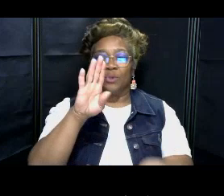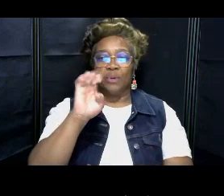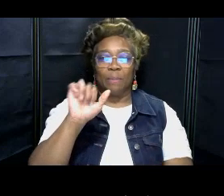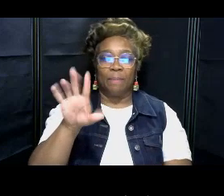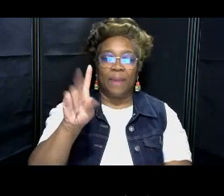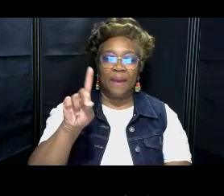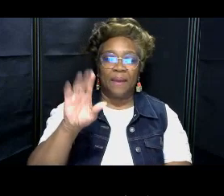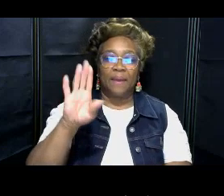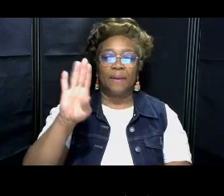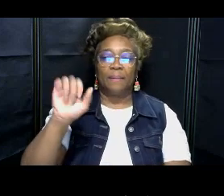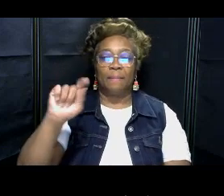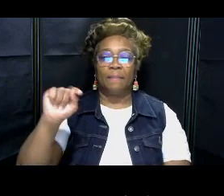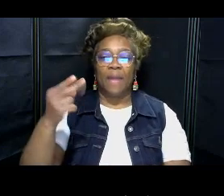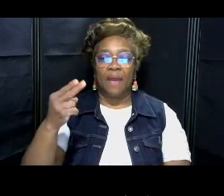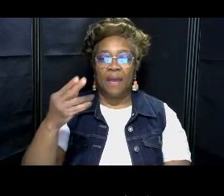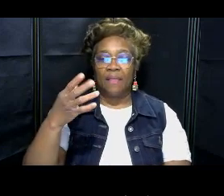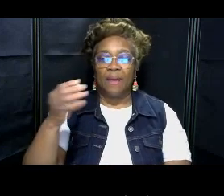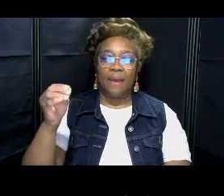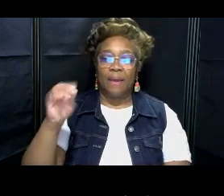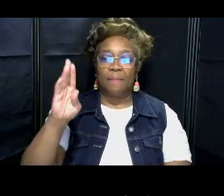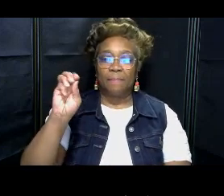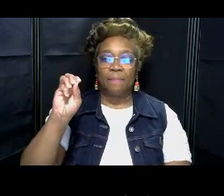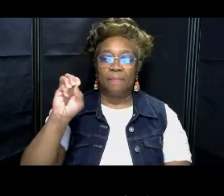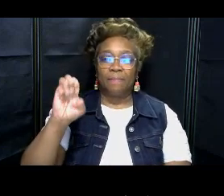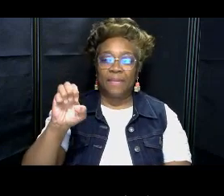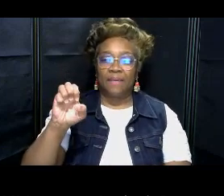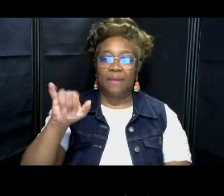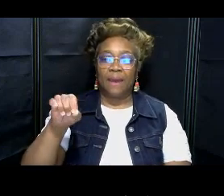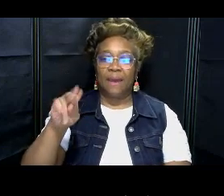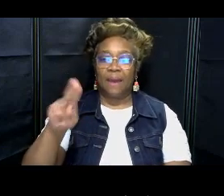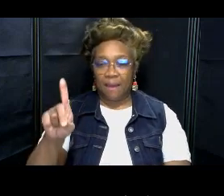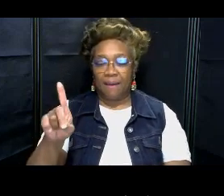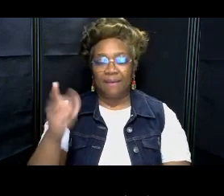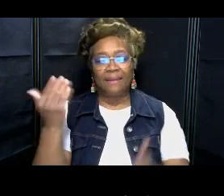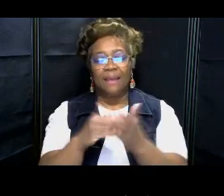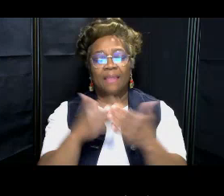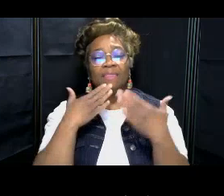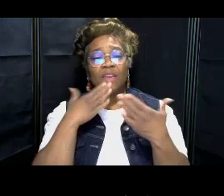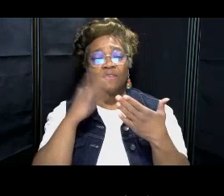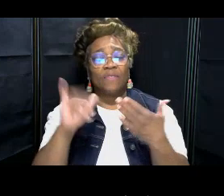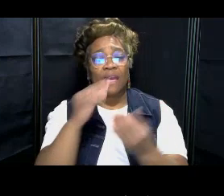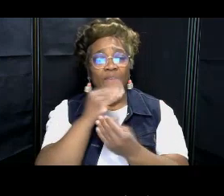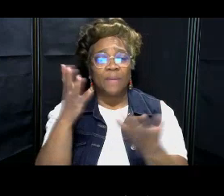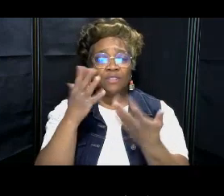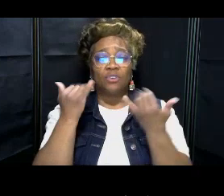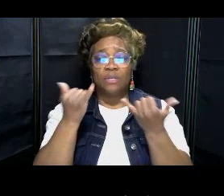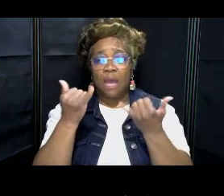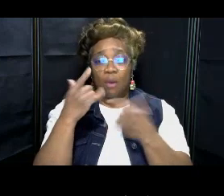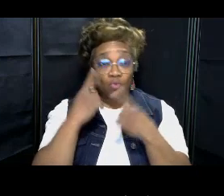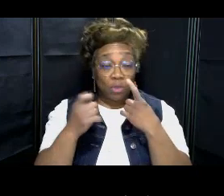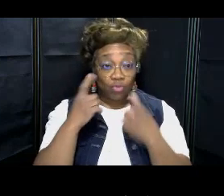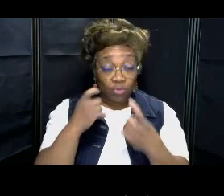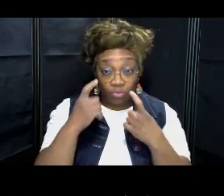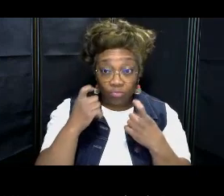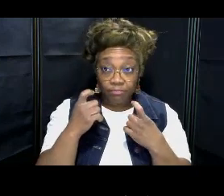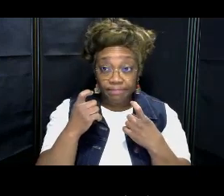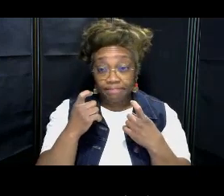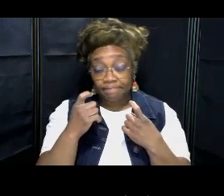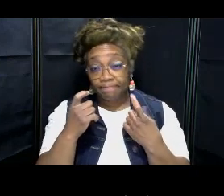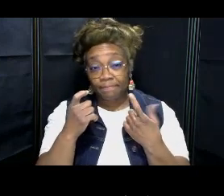So again, thank you for that information. And now we'll take any questions that we have in the